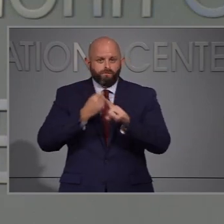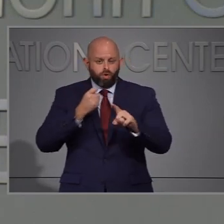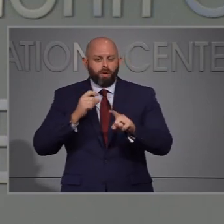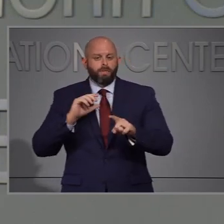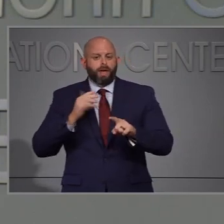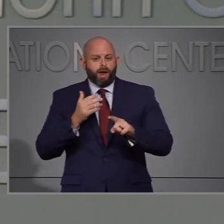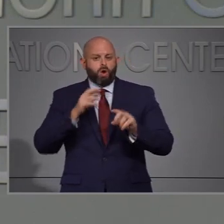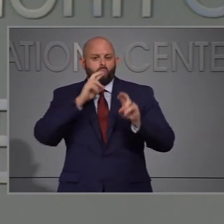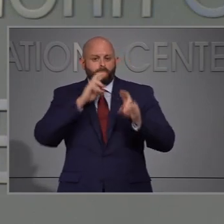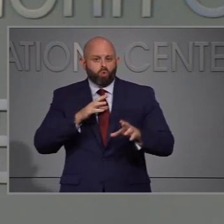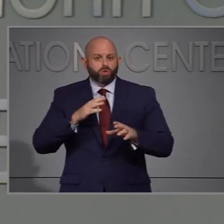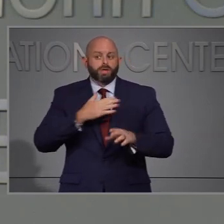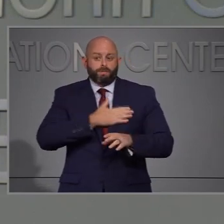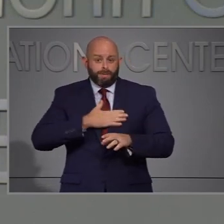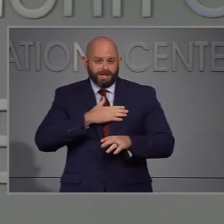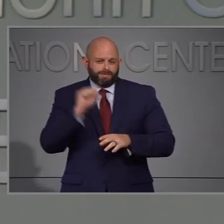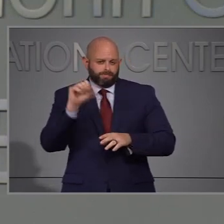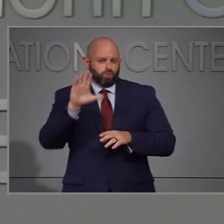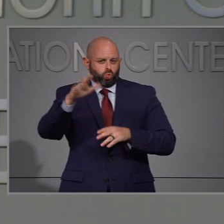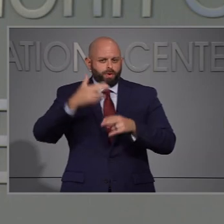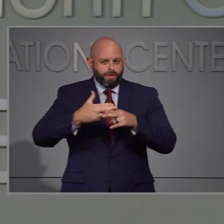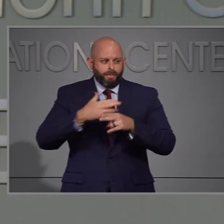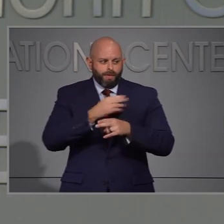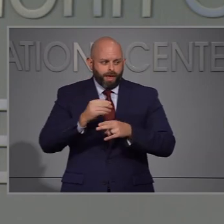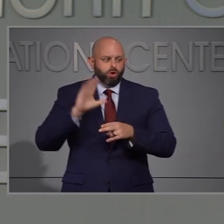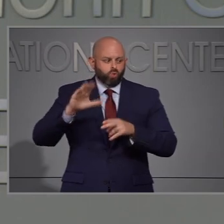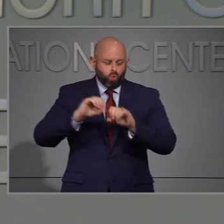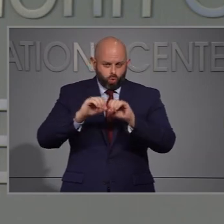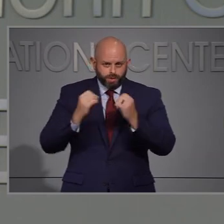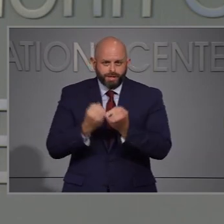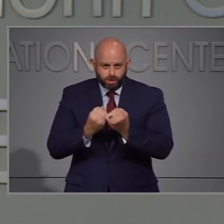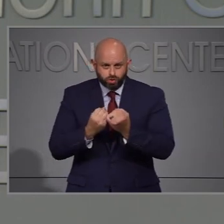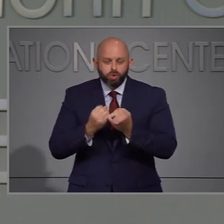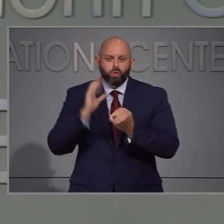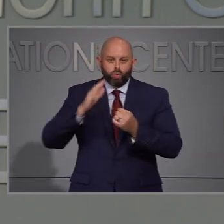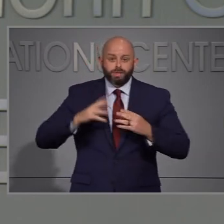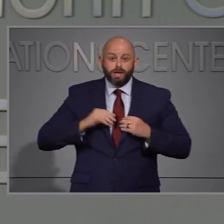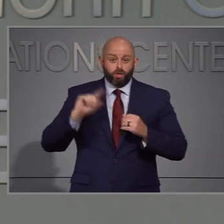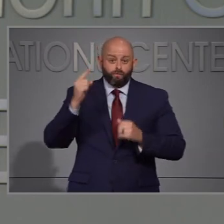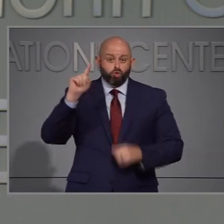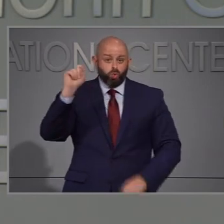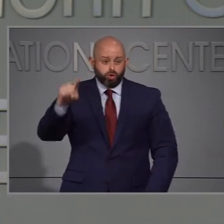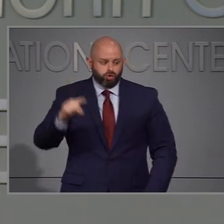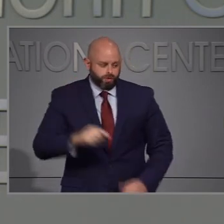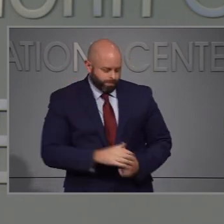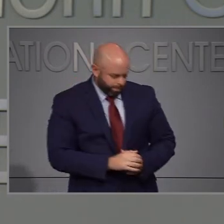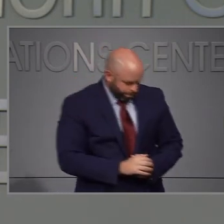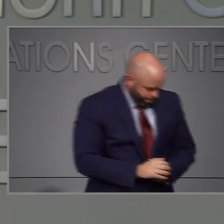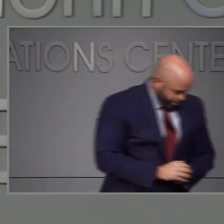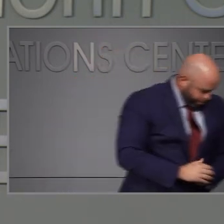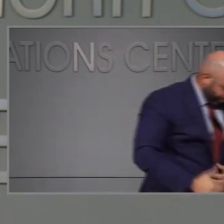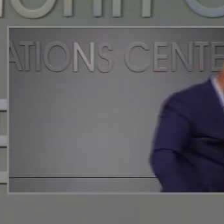our reporters, and if you can give your name and your organization, we'll take the first question.